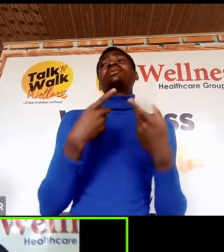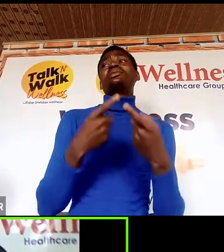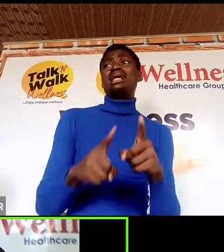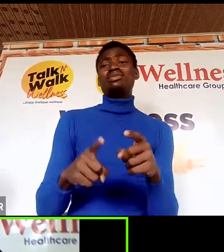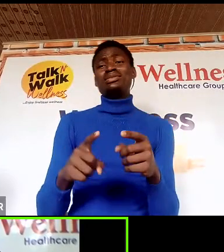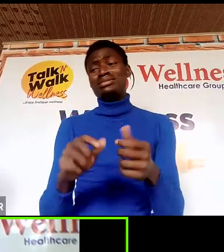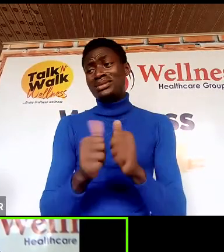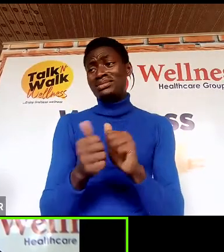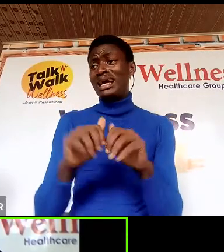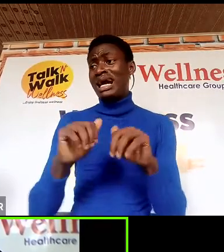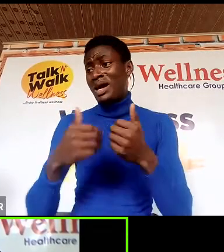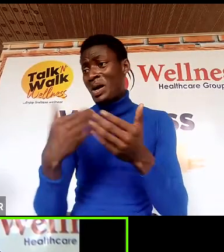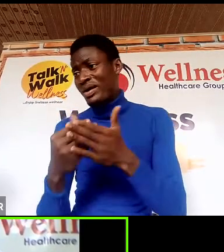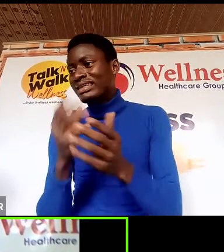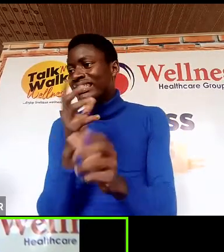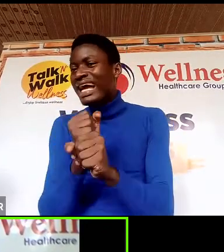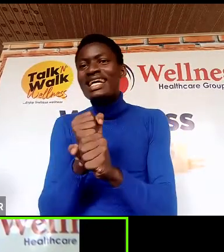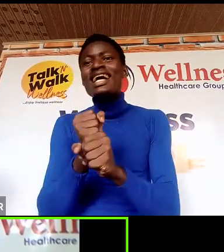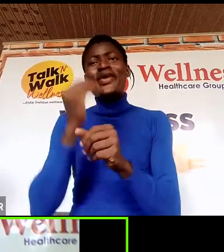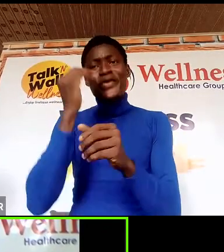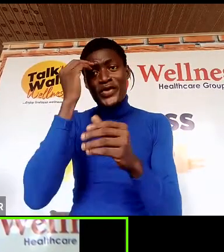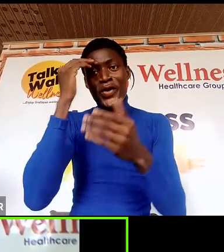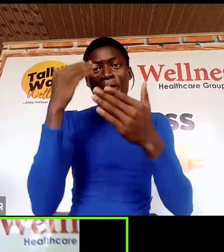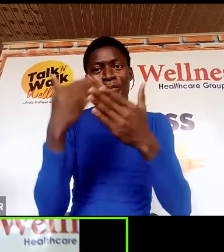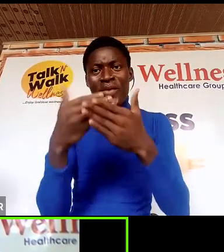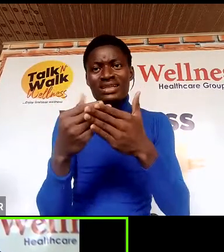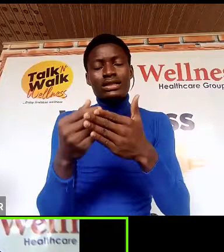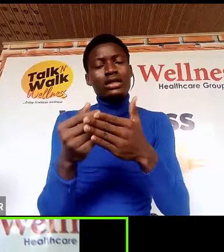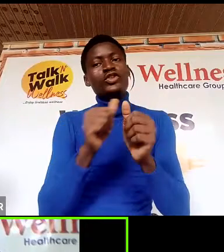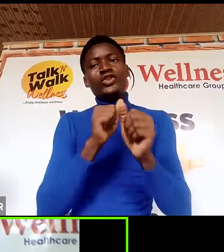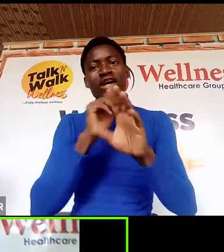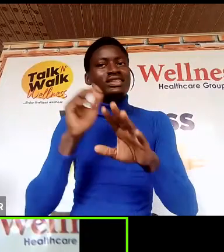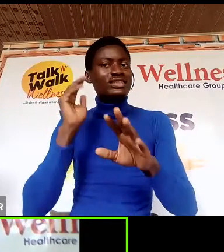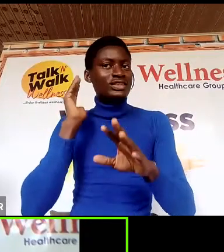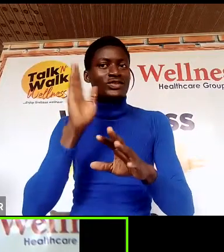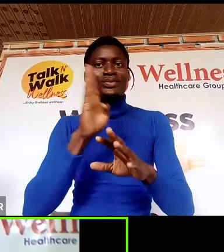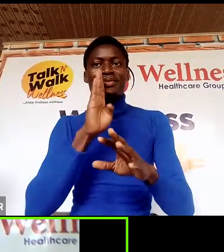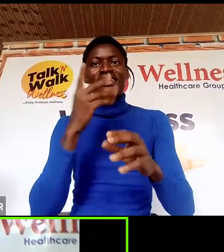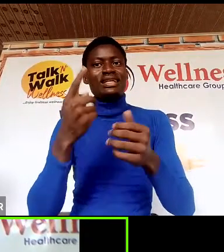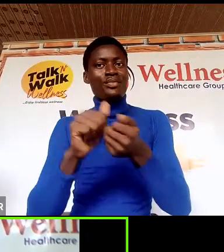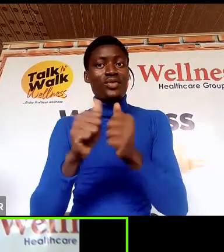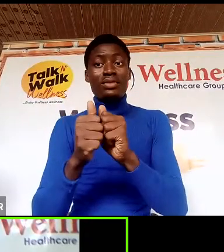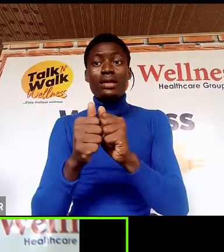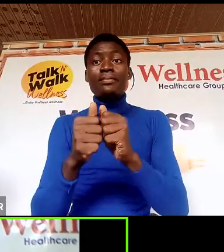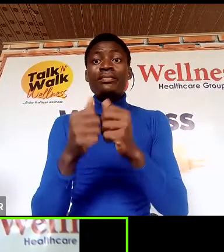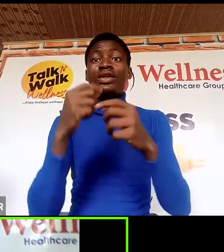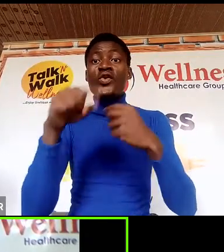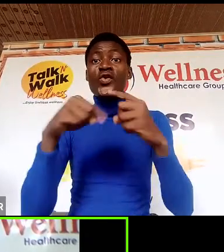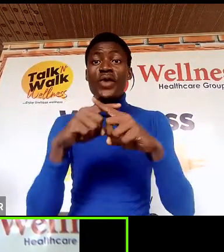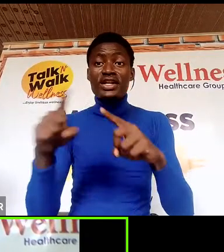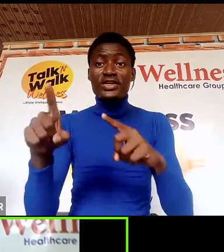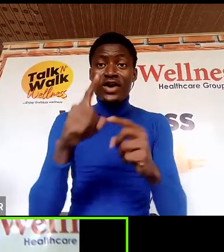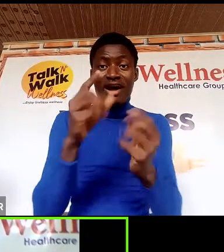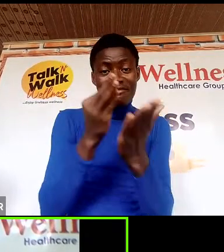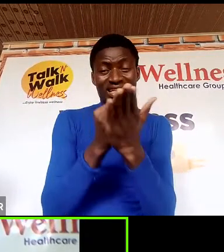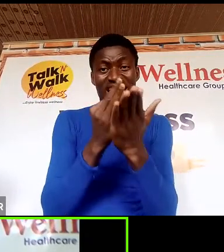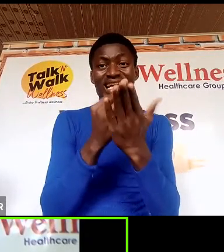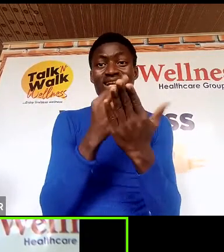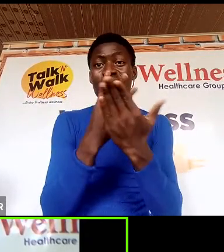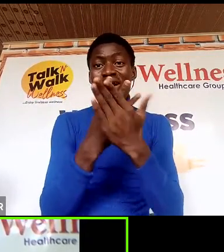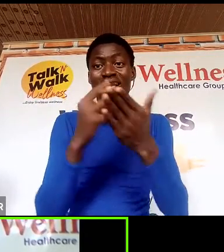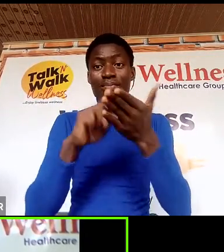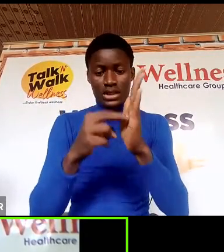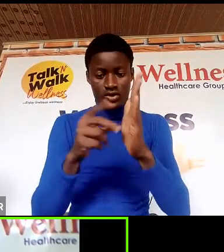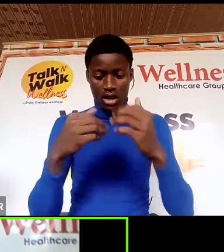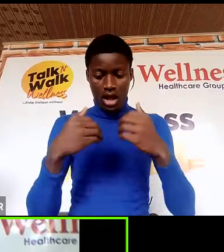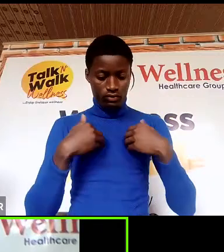any problem. So being financially well is actually to have that confidence to respond to the needs that